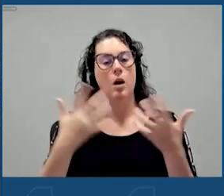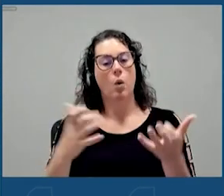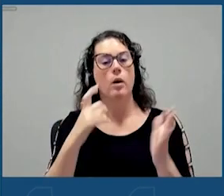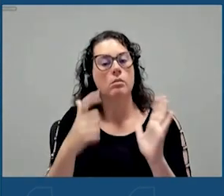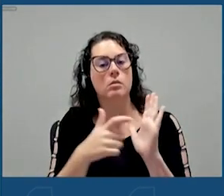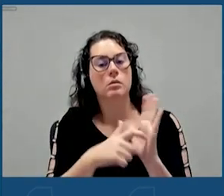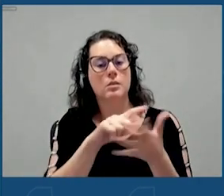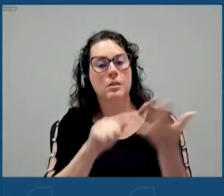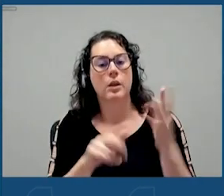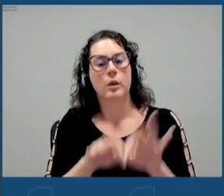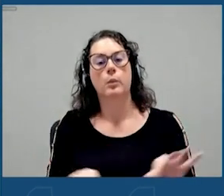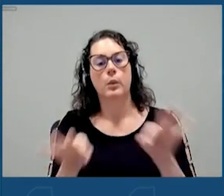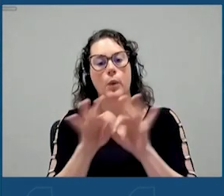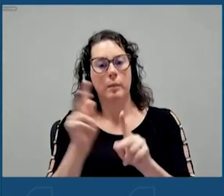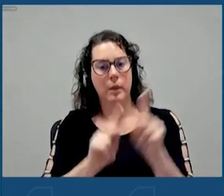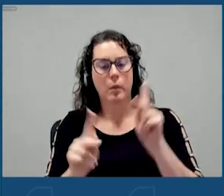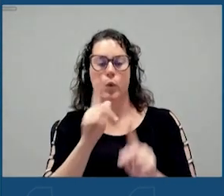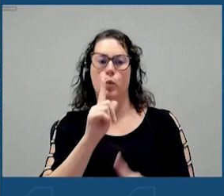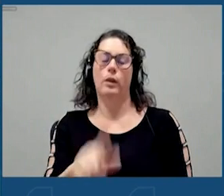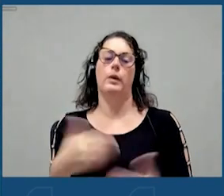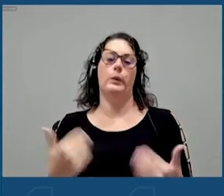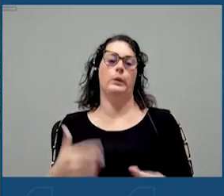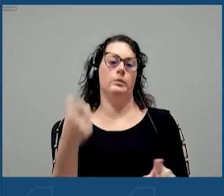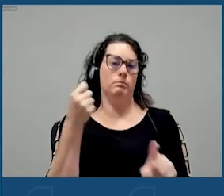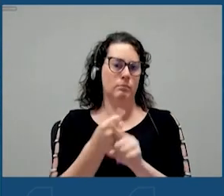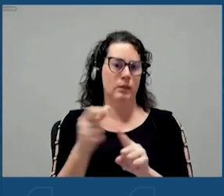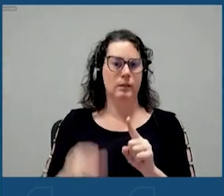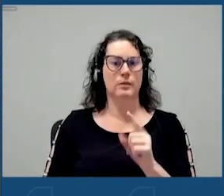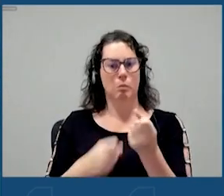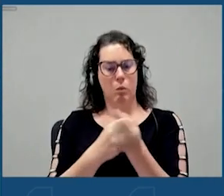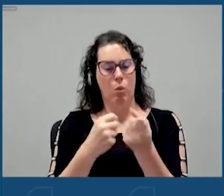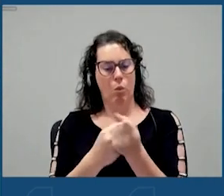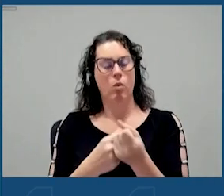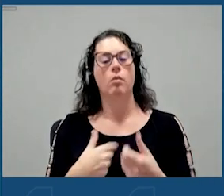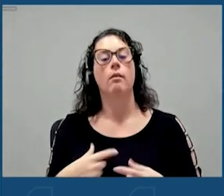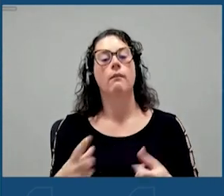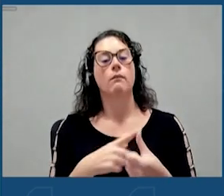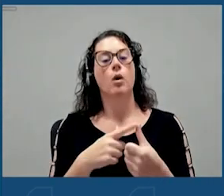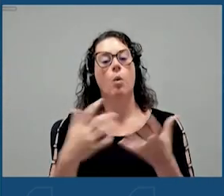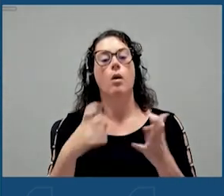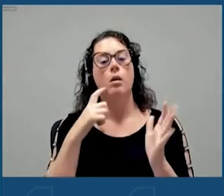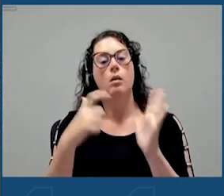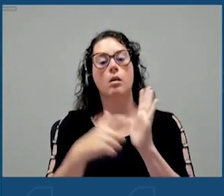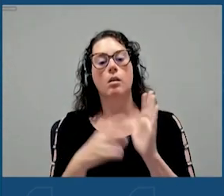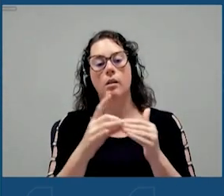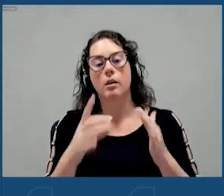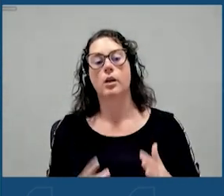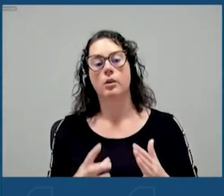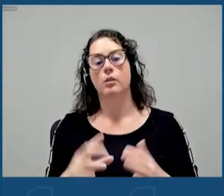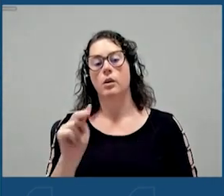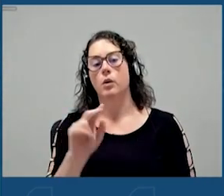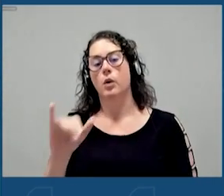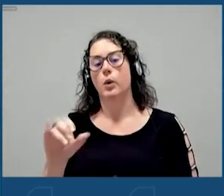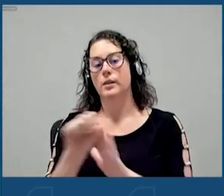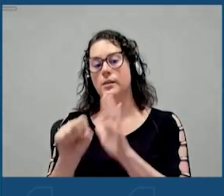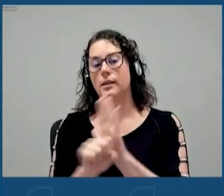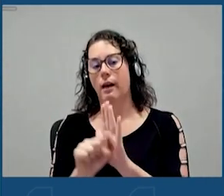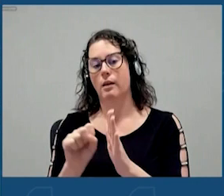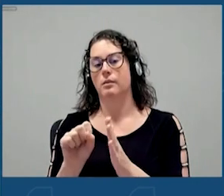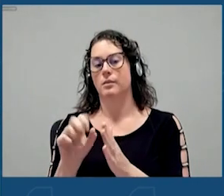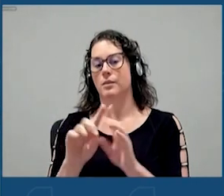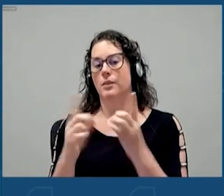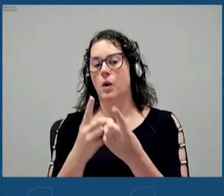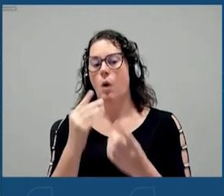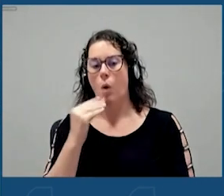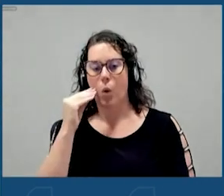instrumental in supporting this housing development. First, the leaders from the New York State Division of Homes and Community Renewal, especially Commissioner